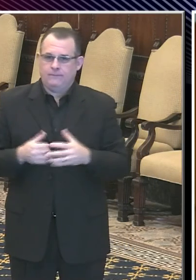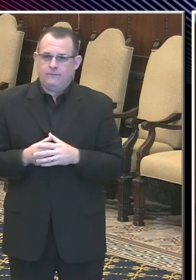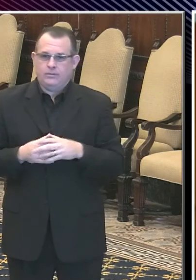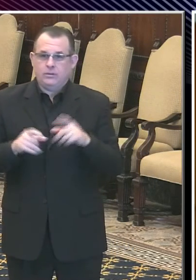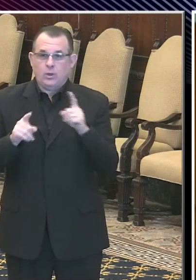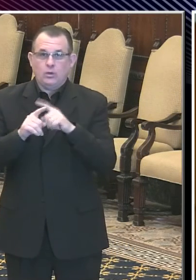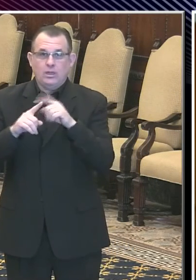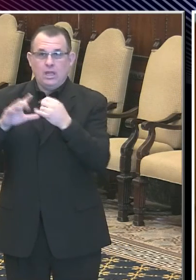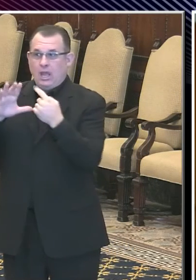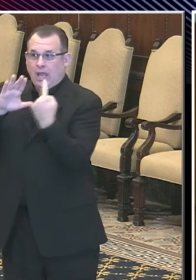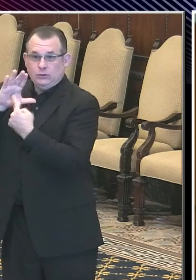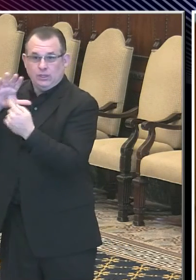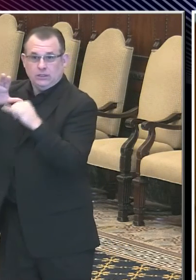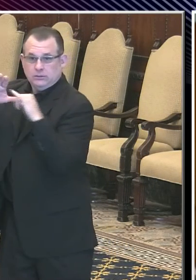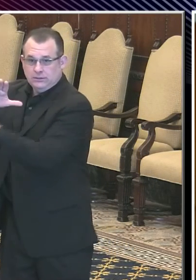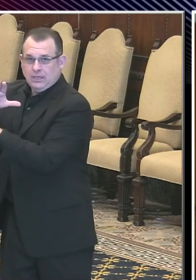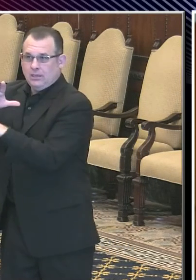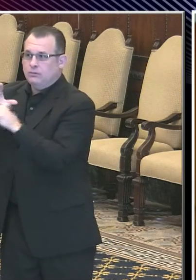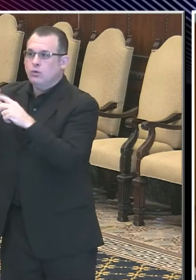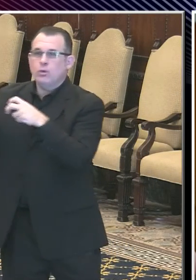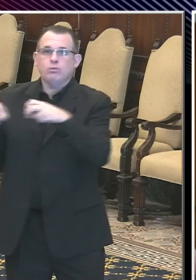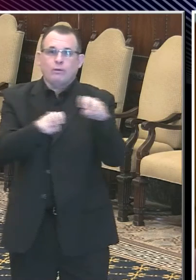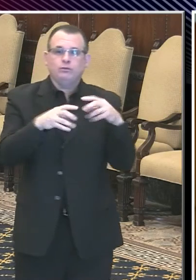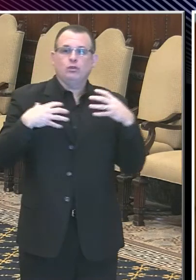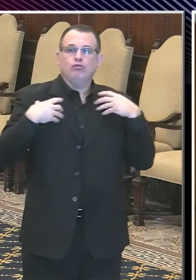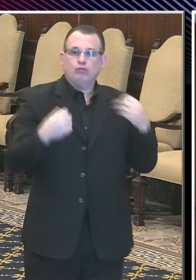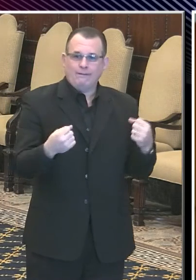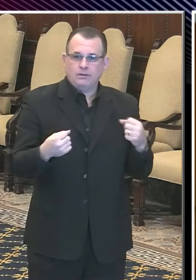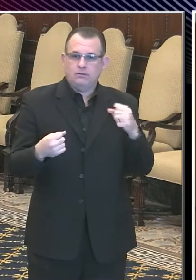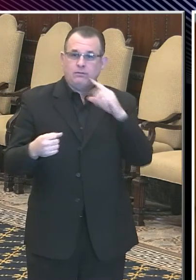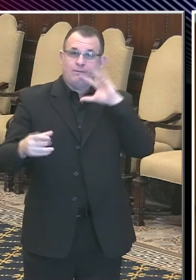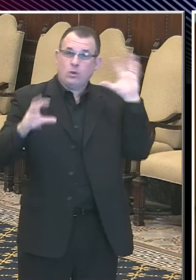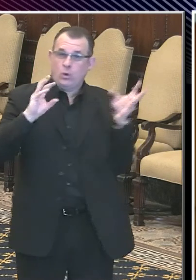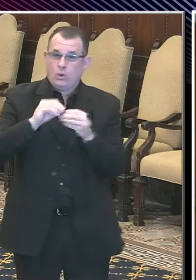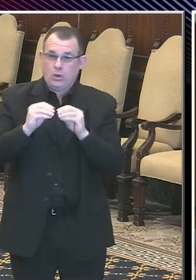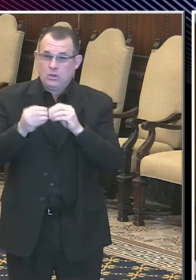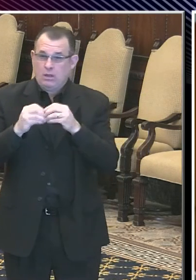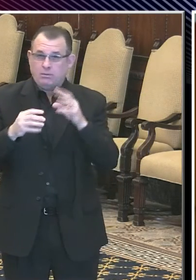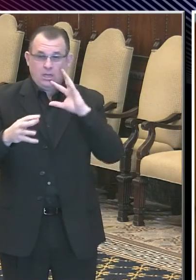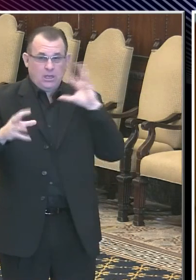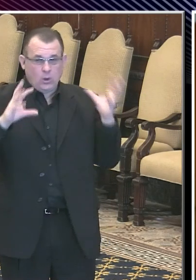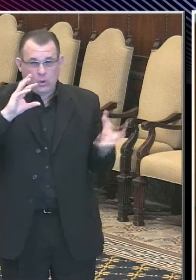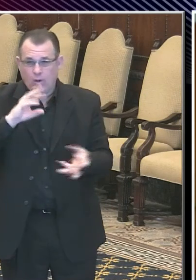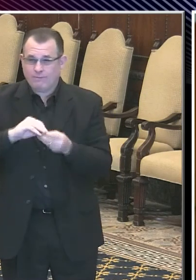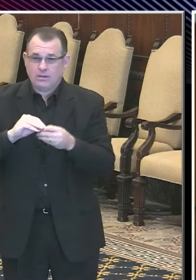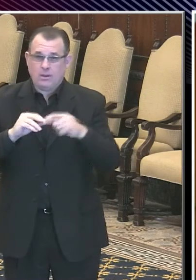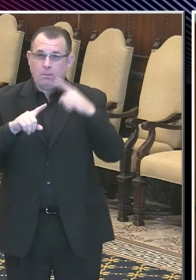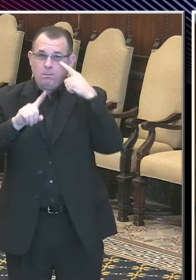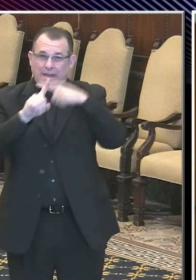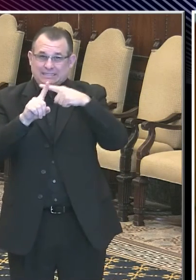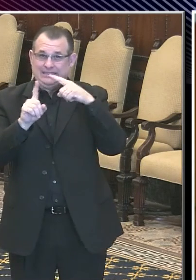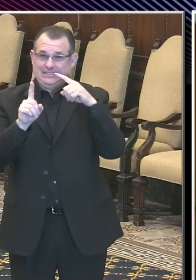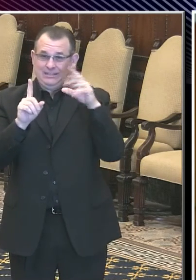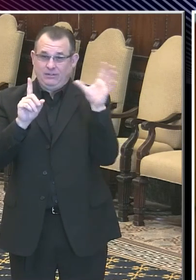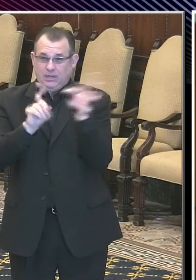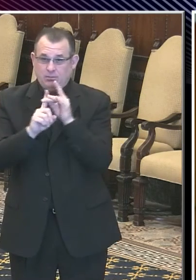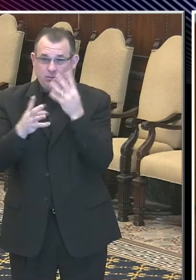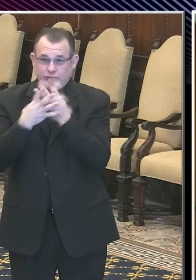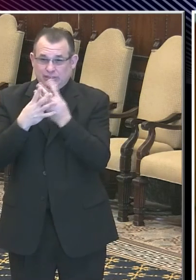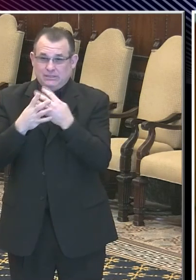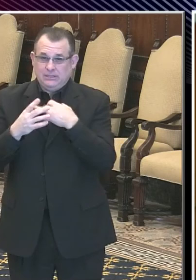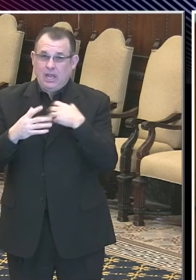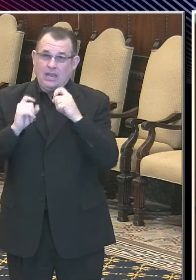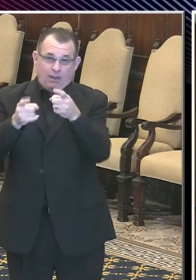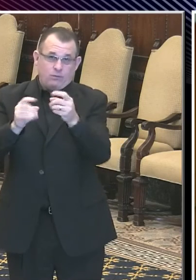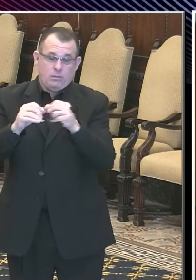been recovered. If you want the total number of people who have ever had a positive test at the beginning, we can get that number for you. But just to point